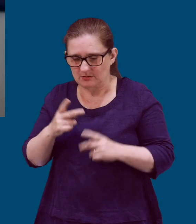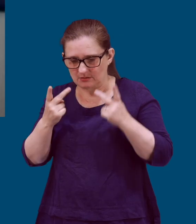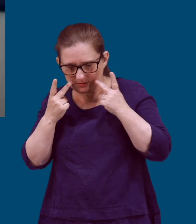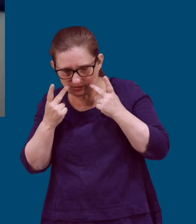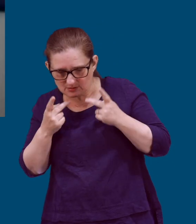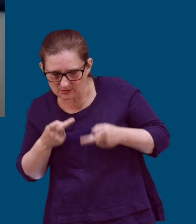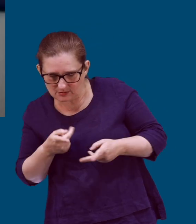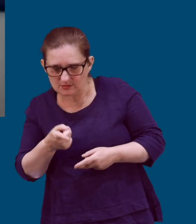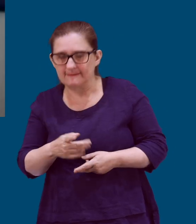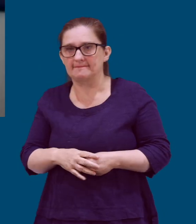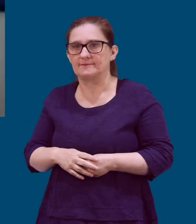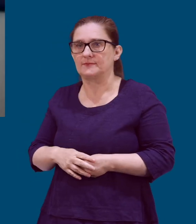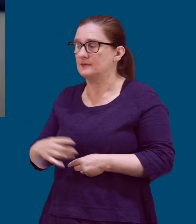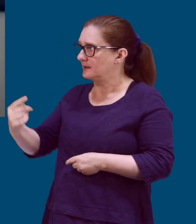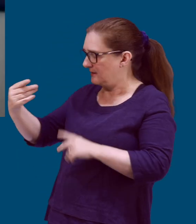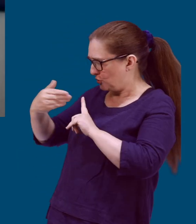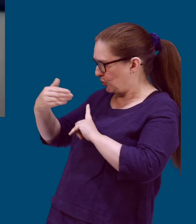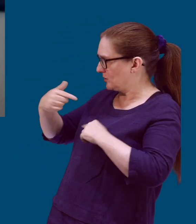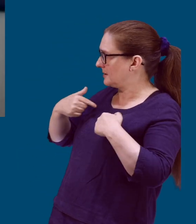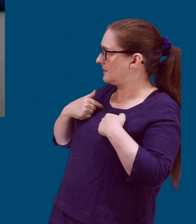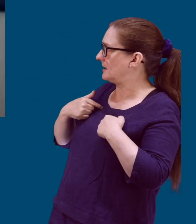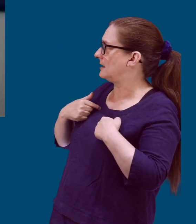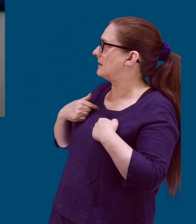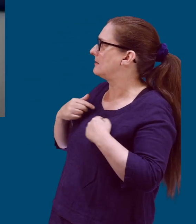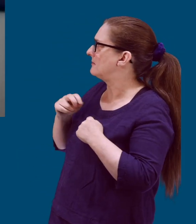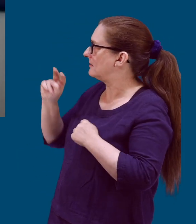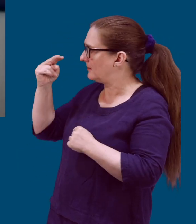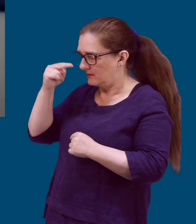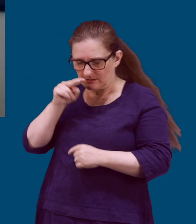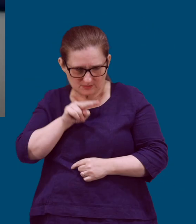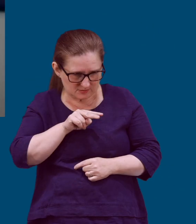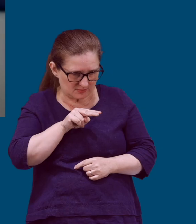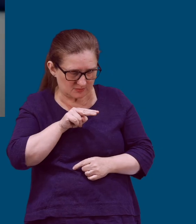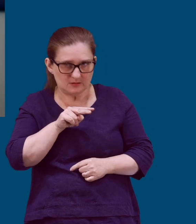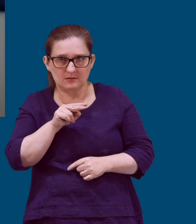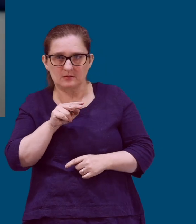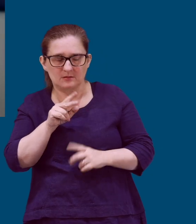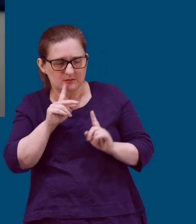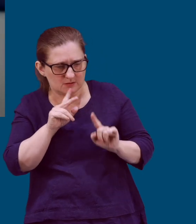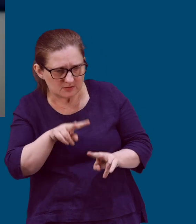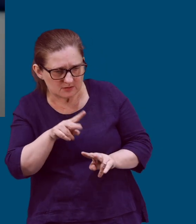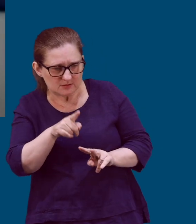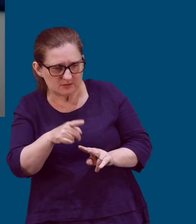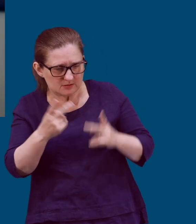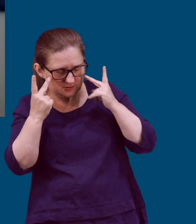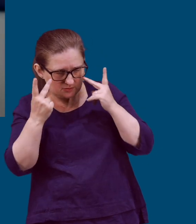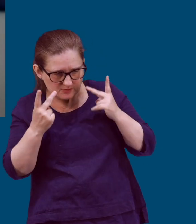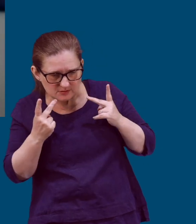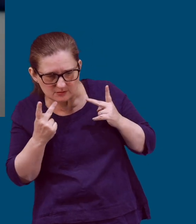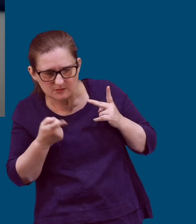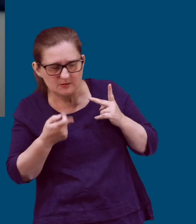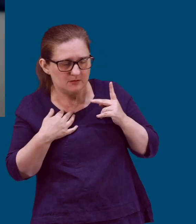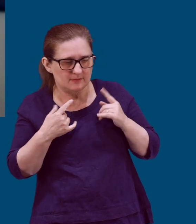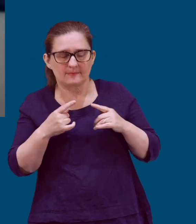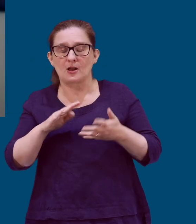of rosé. When he notices me perceive him, he flips down his shades, sitting in his sunglasses,